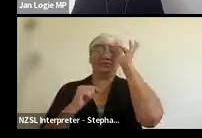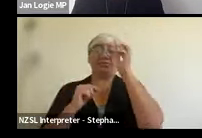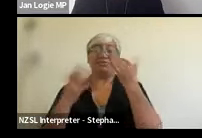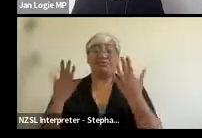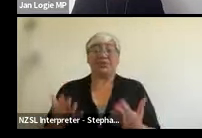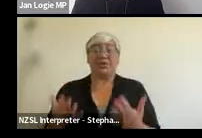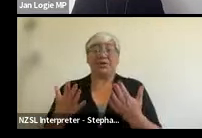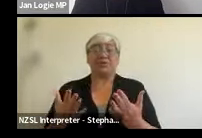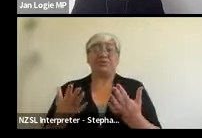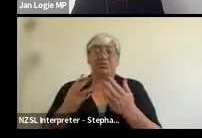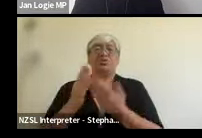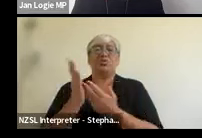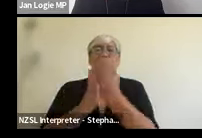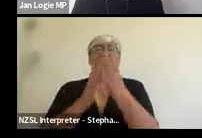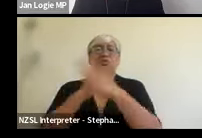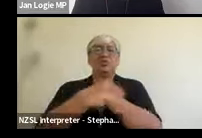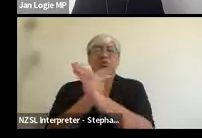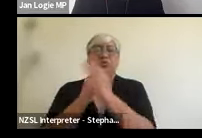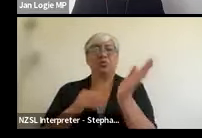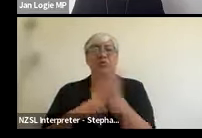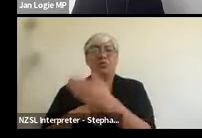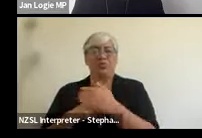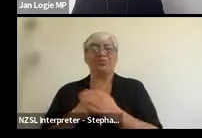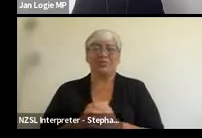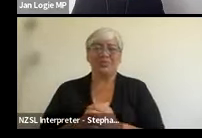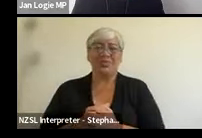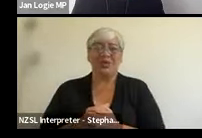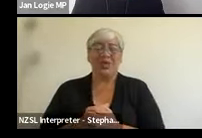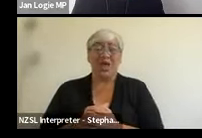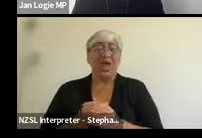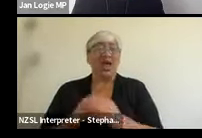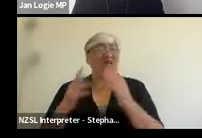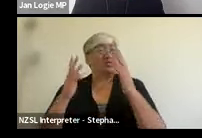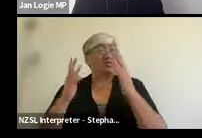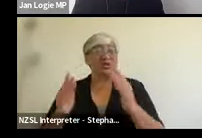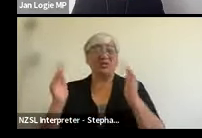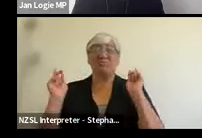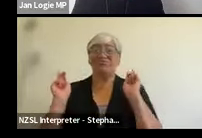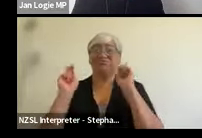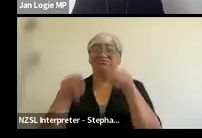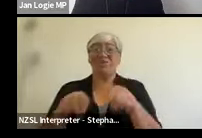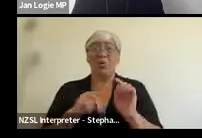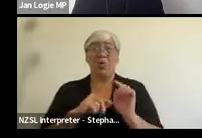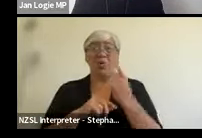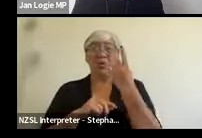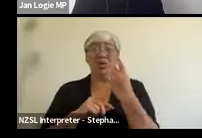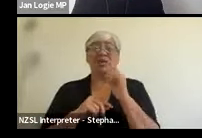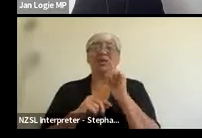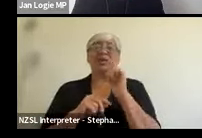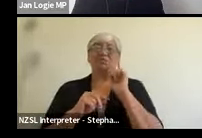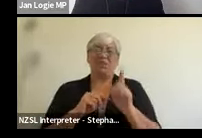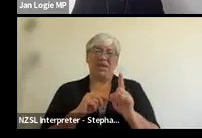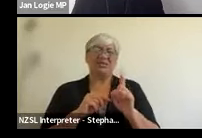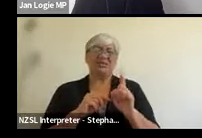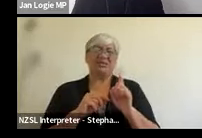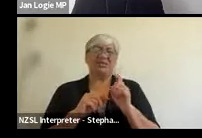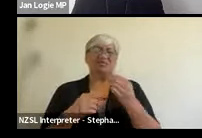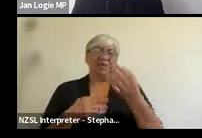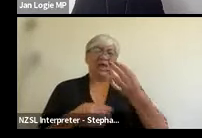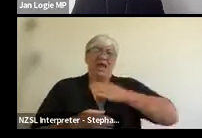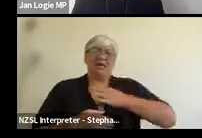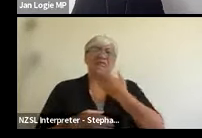in Zoom today. We were intending to travel to Auckland, but there was a request not to